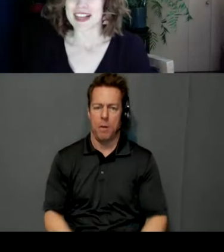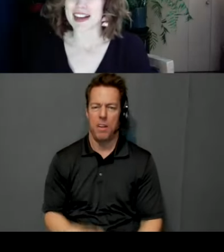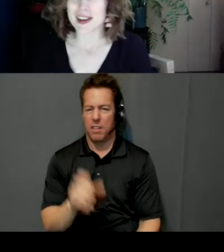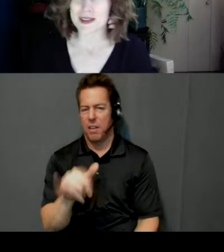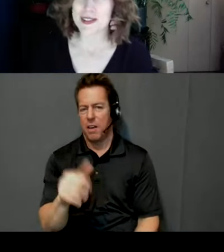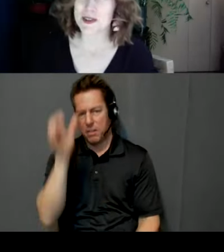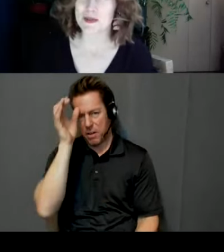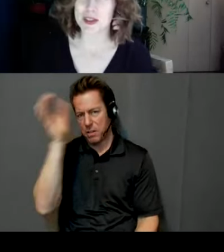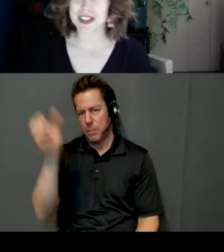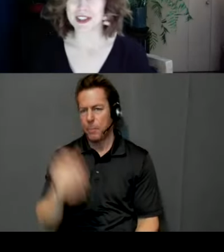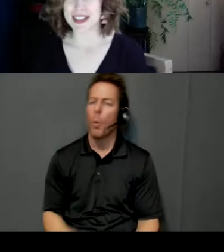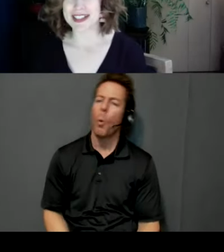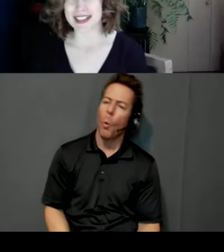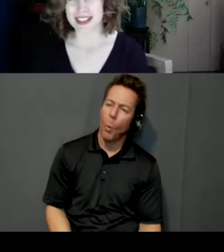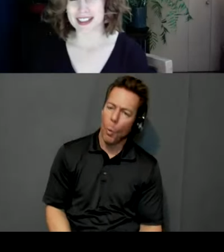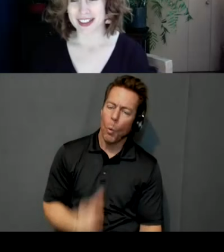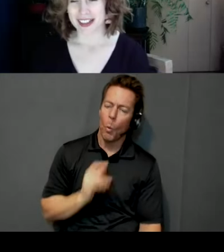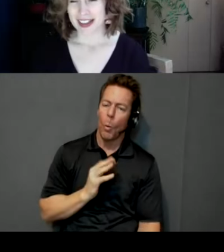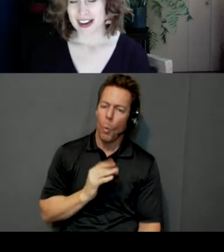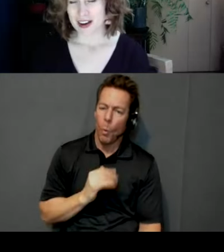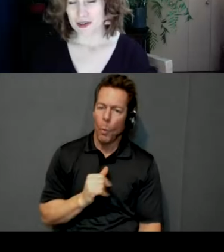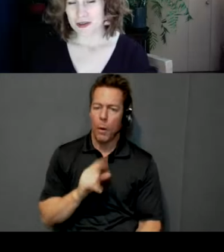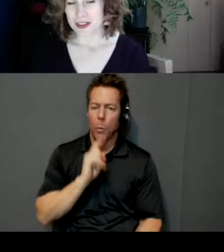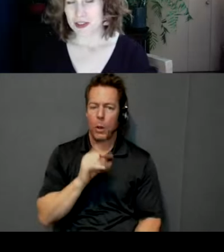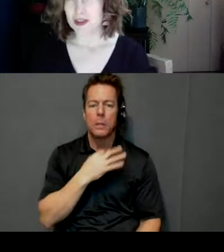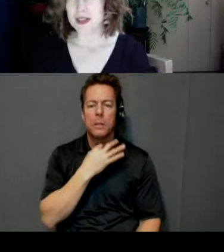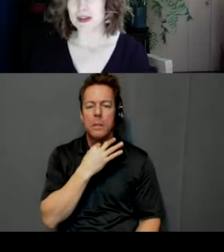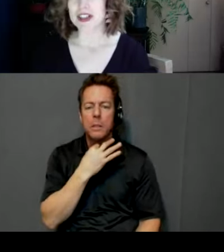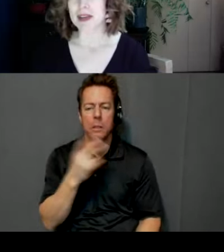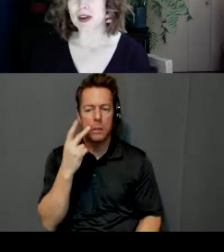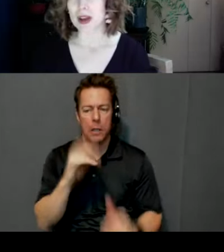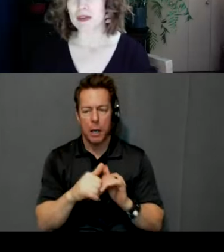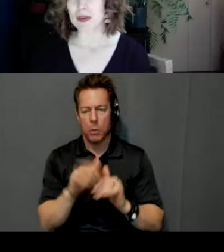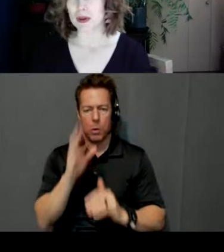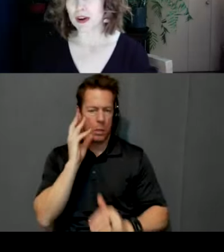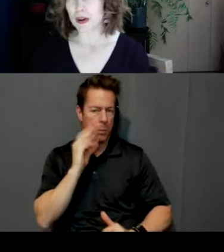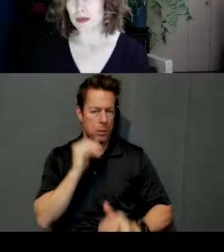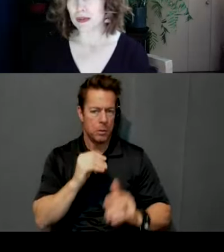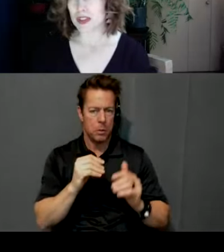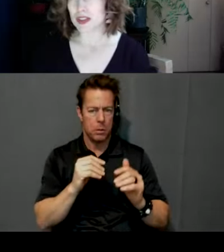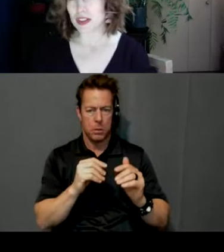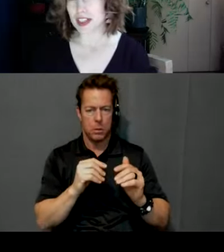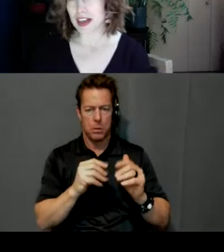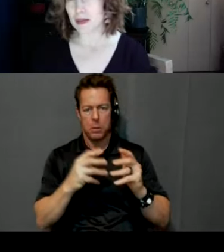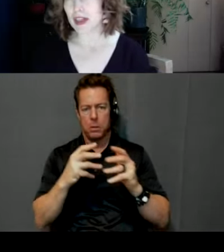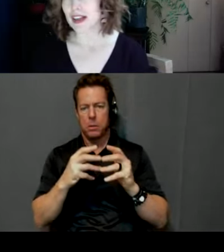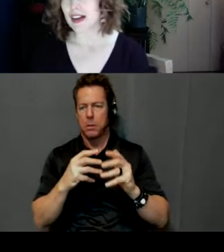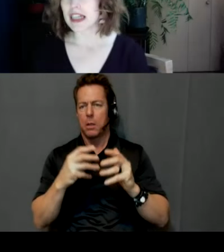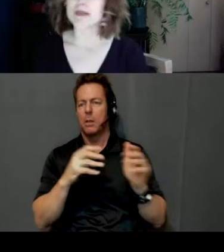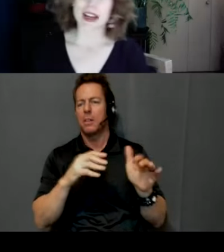I love that. I also am really curious to see how your experience being away from your home for such a long